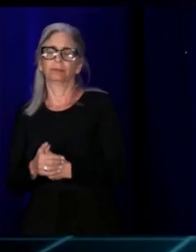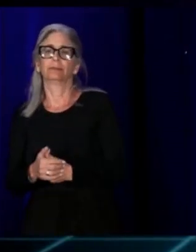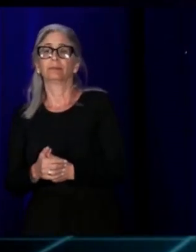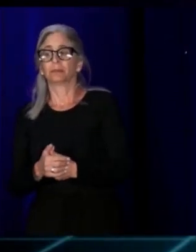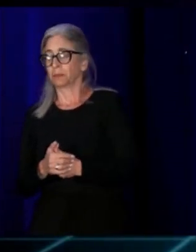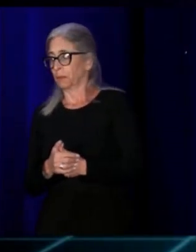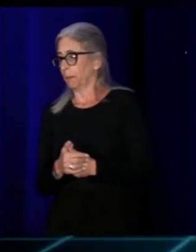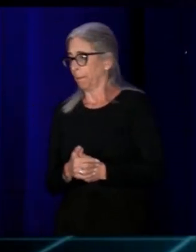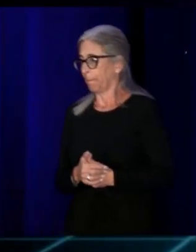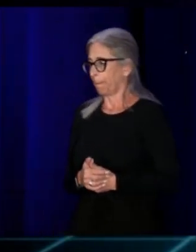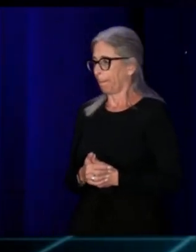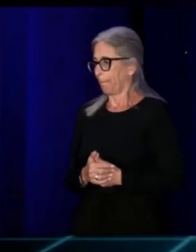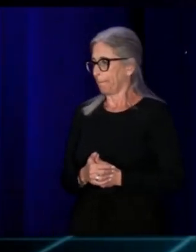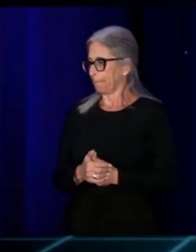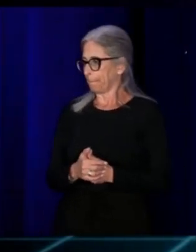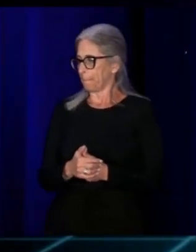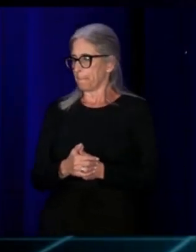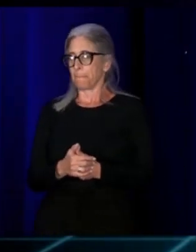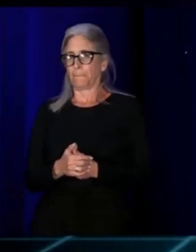And